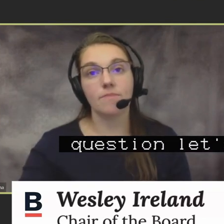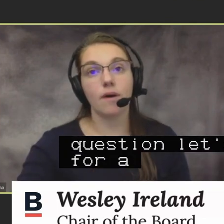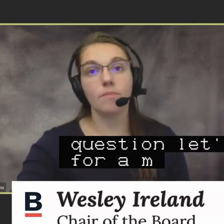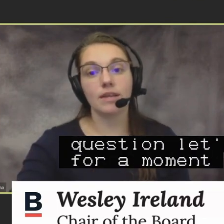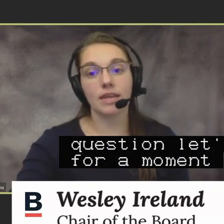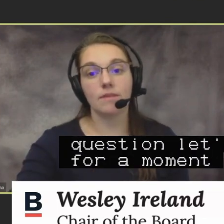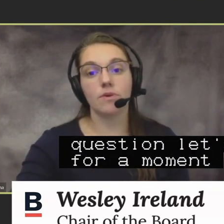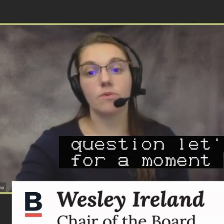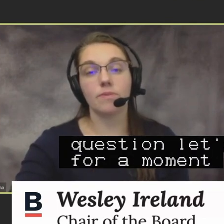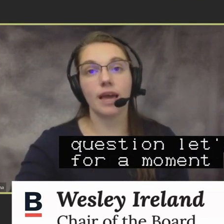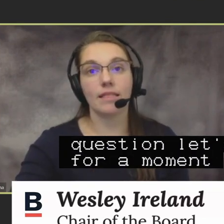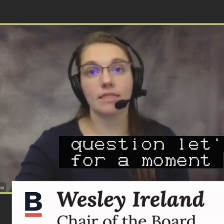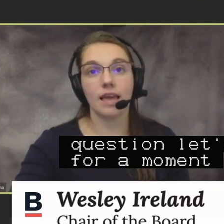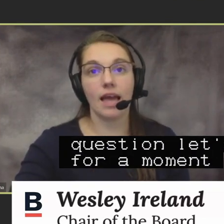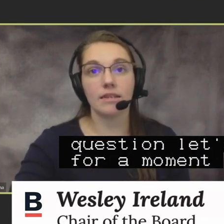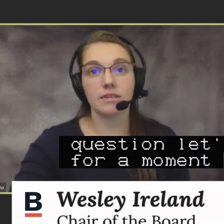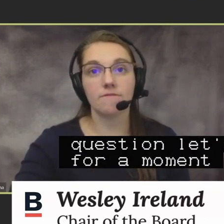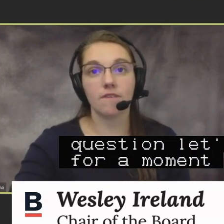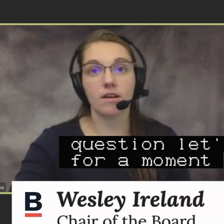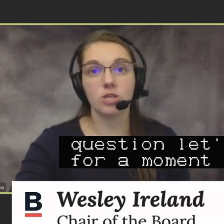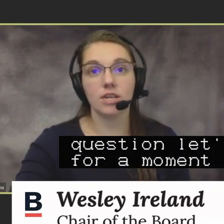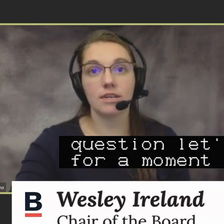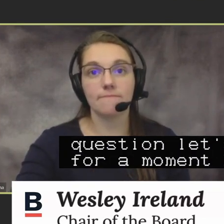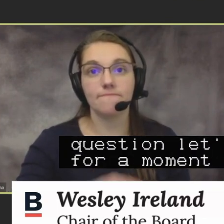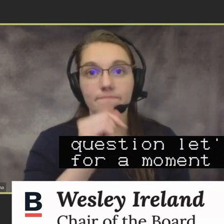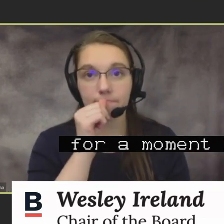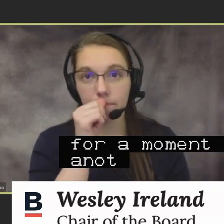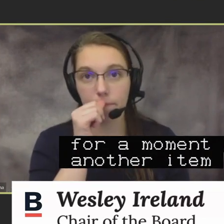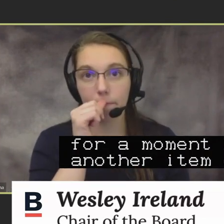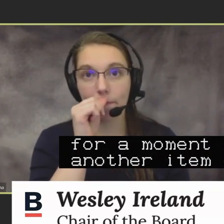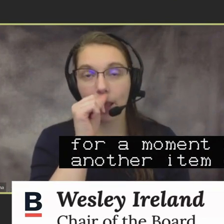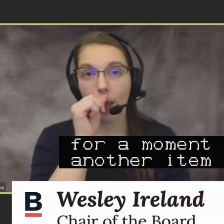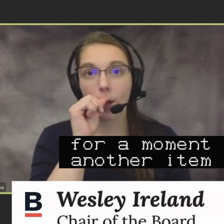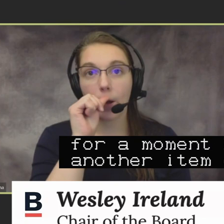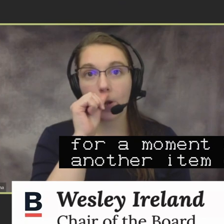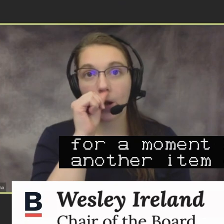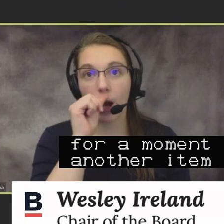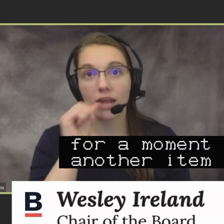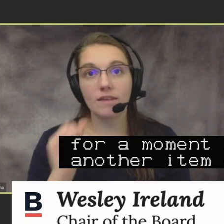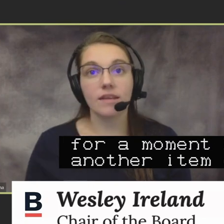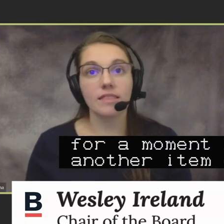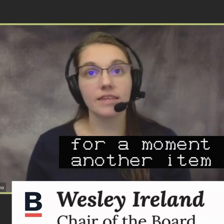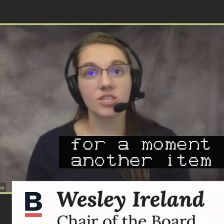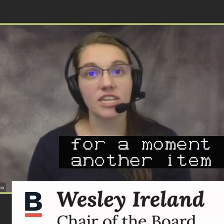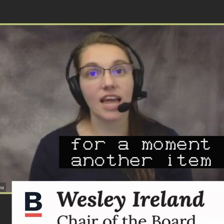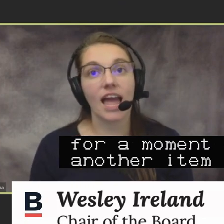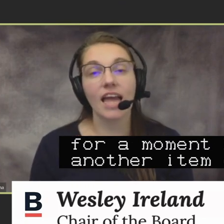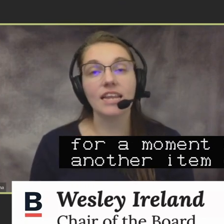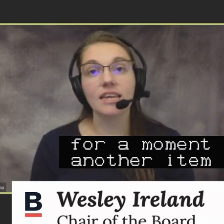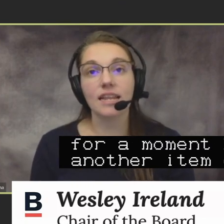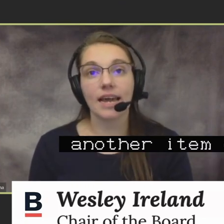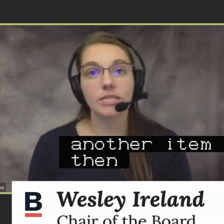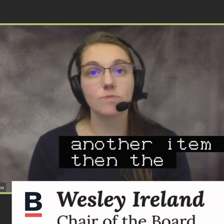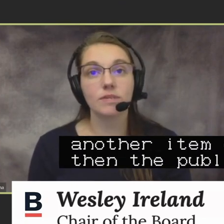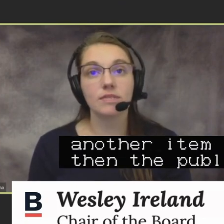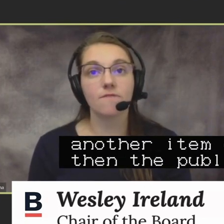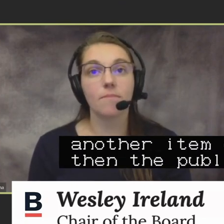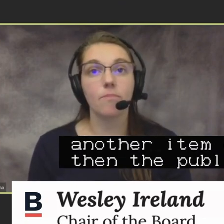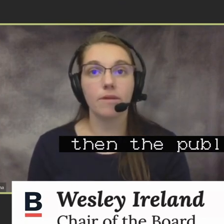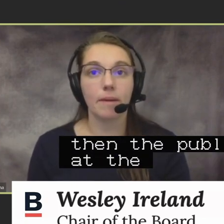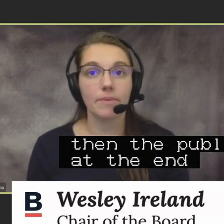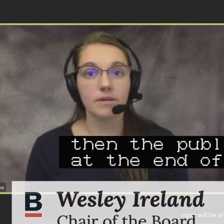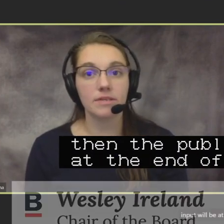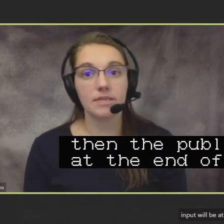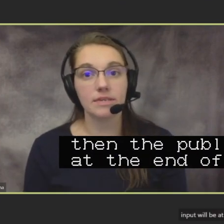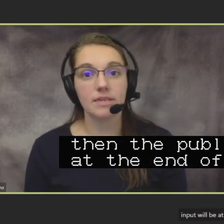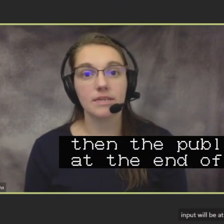and then the public input will be at the end of our agenda. Going on in the agenda, any announcements from